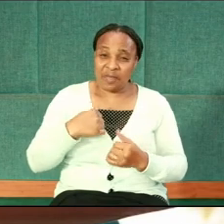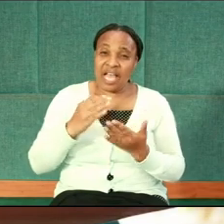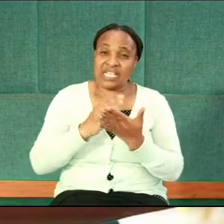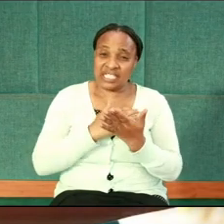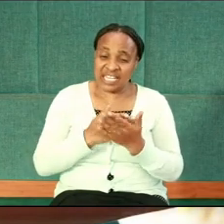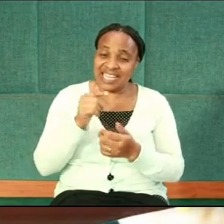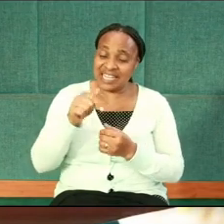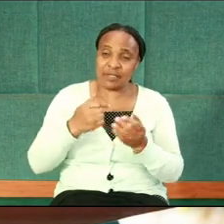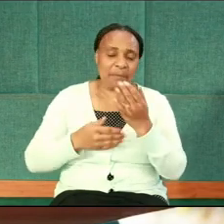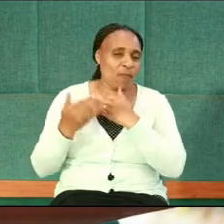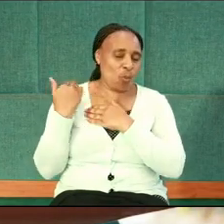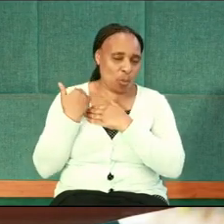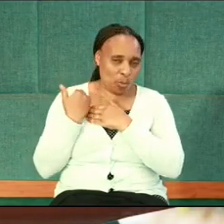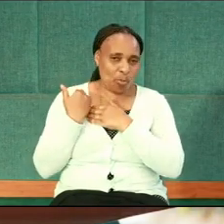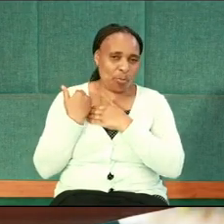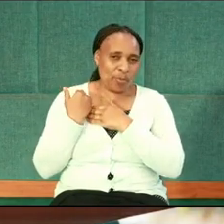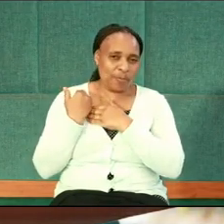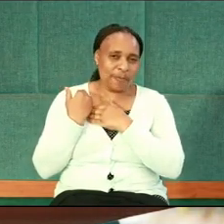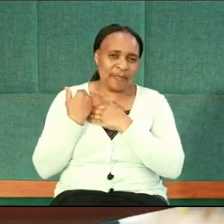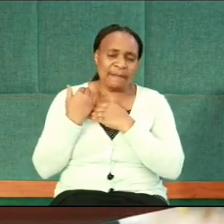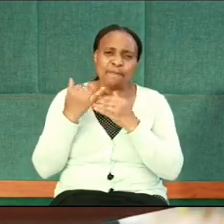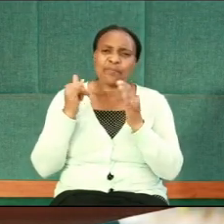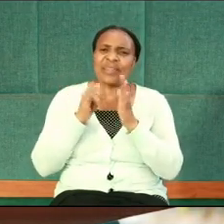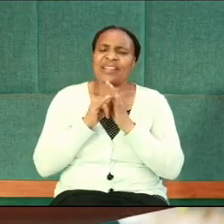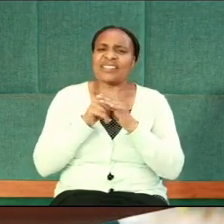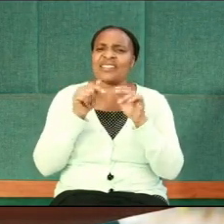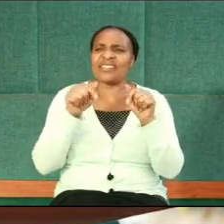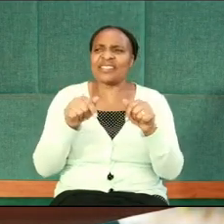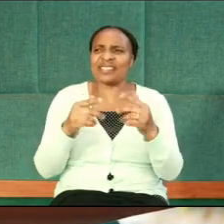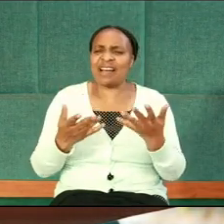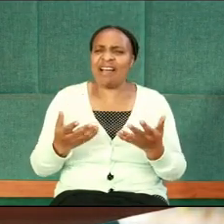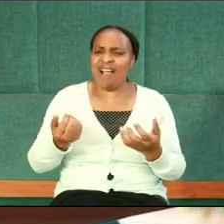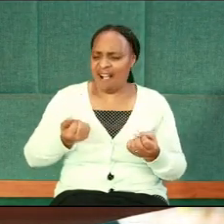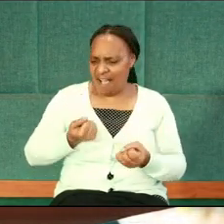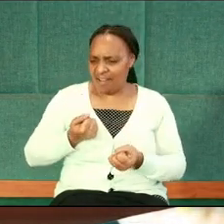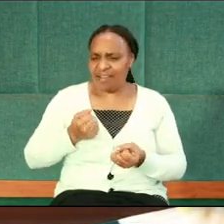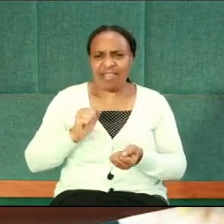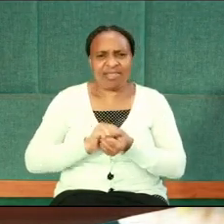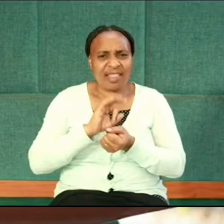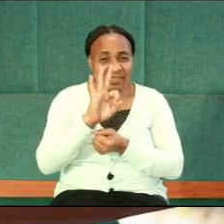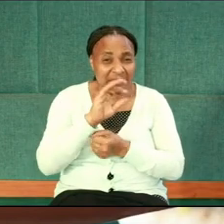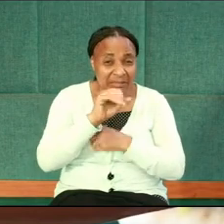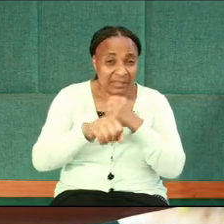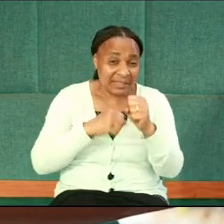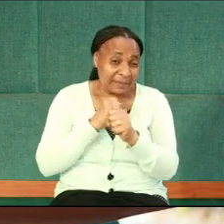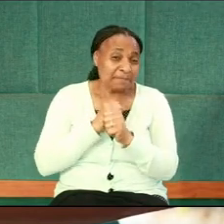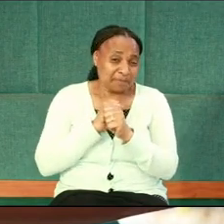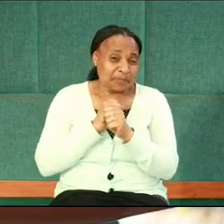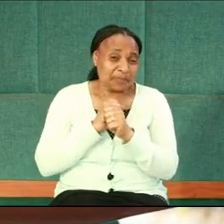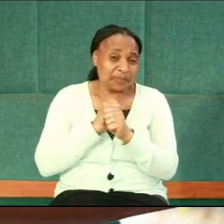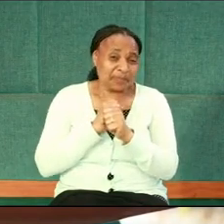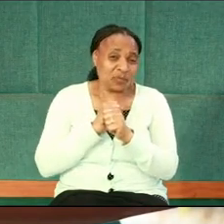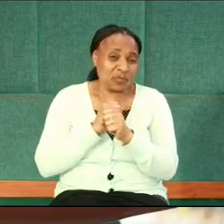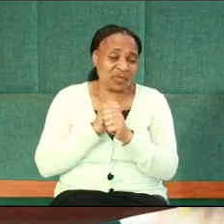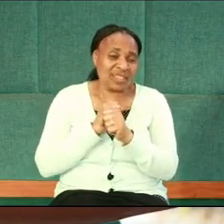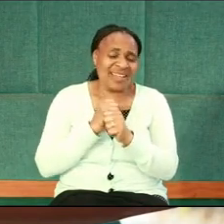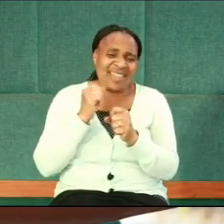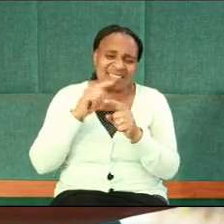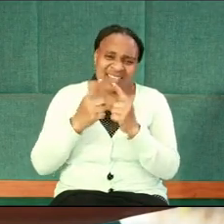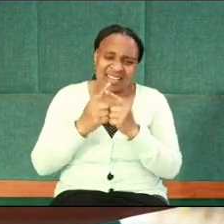I've shared this before, that there's a girl at 13 years, I don't know whether it's here that I said, that was